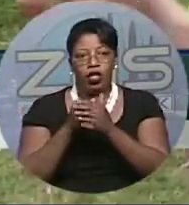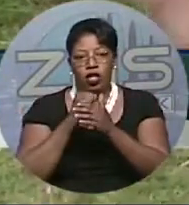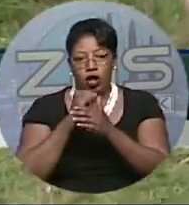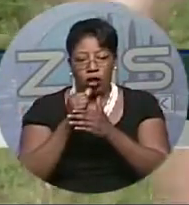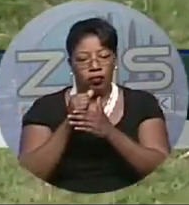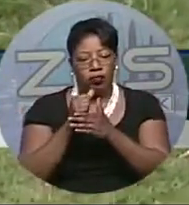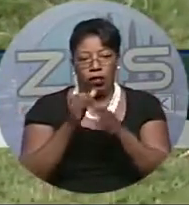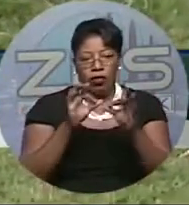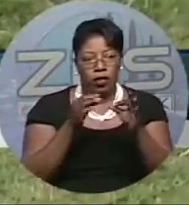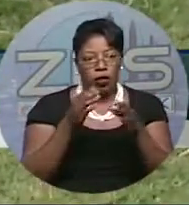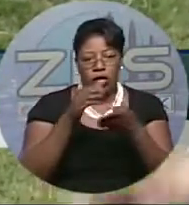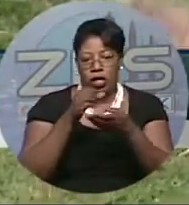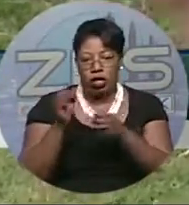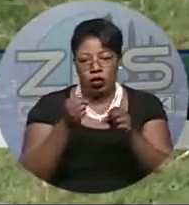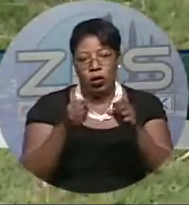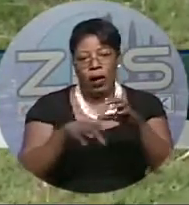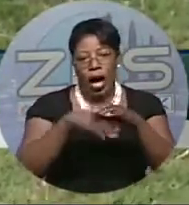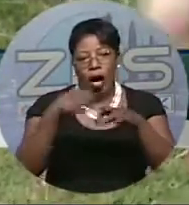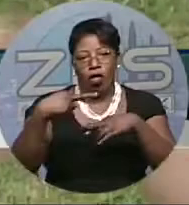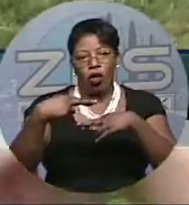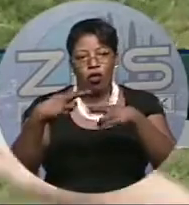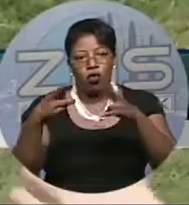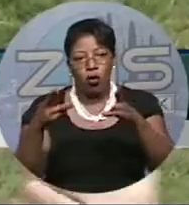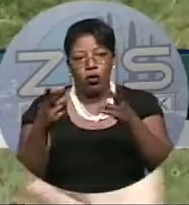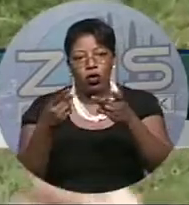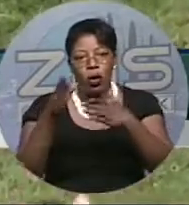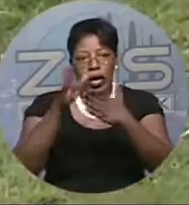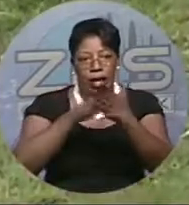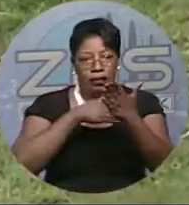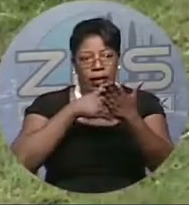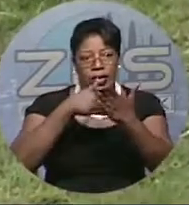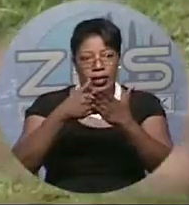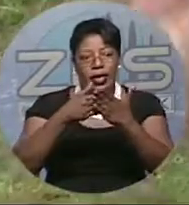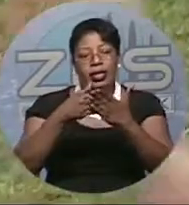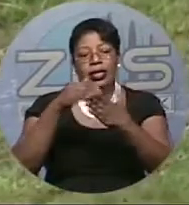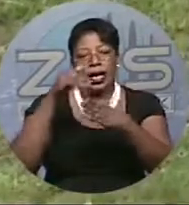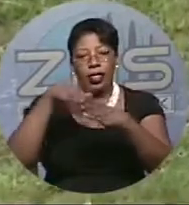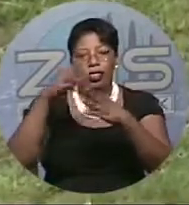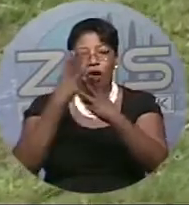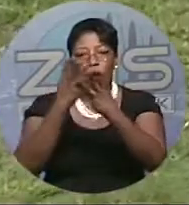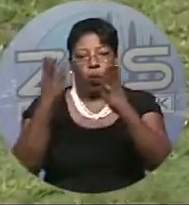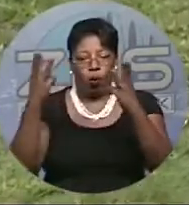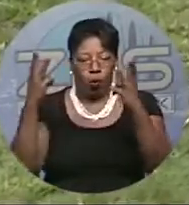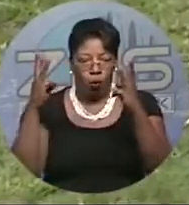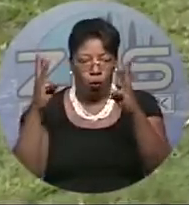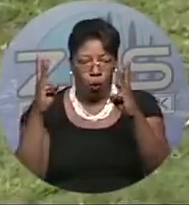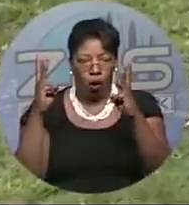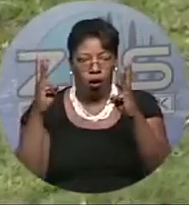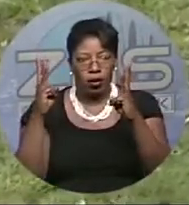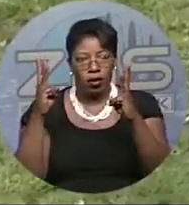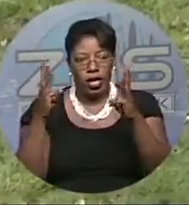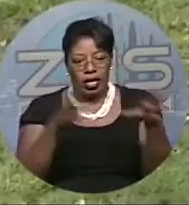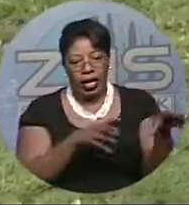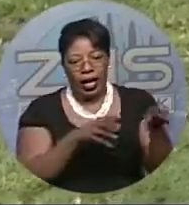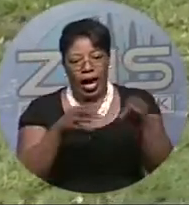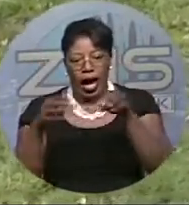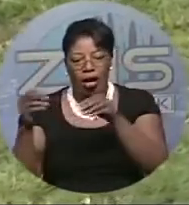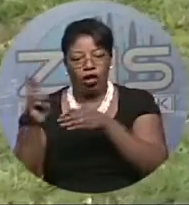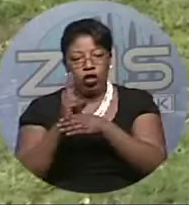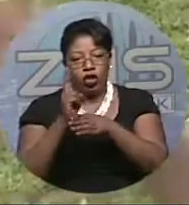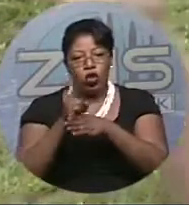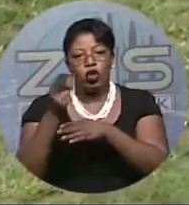we were able to sweep out all the rooms, do some painting in a lot of their walls, remove any discarded and really old out-of-use